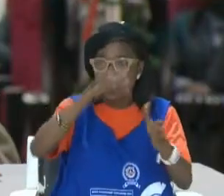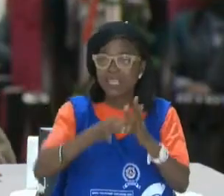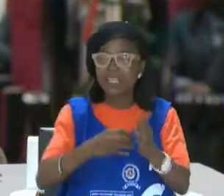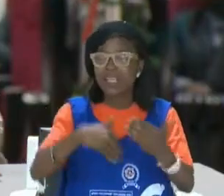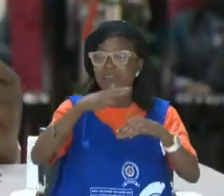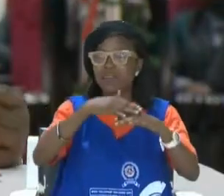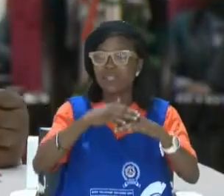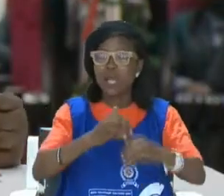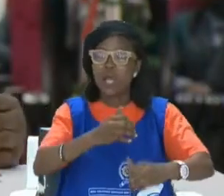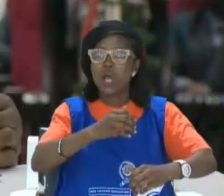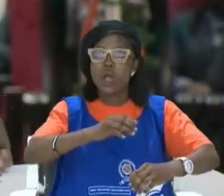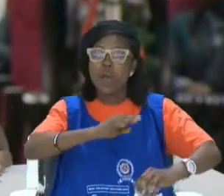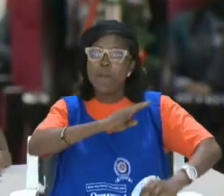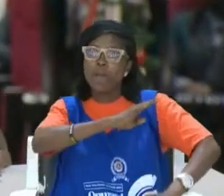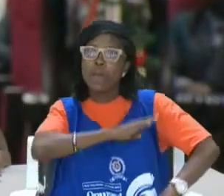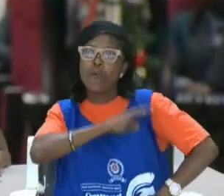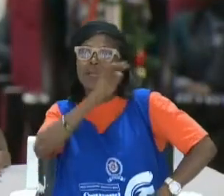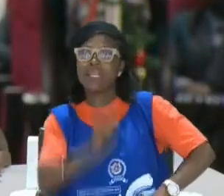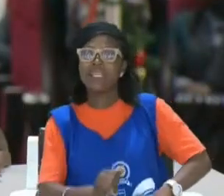boldly declare again